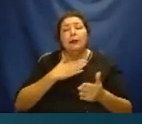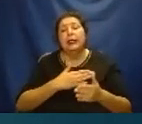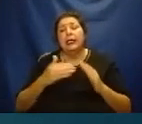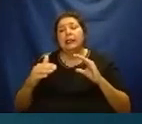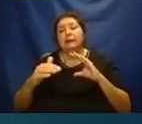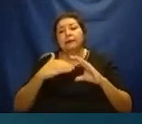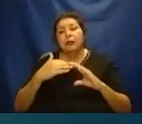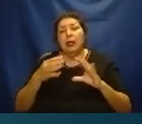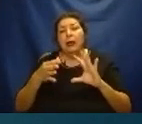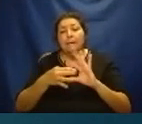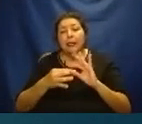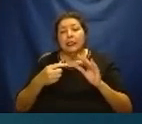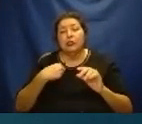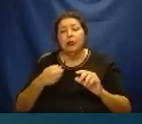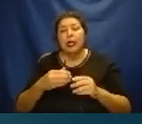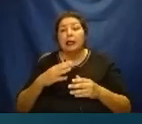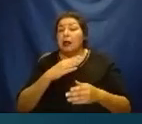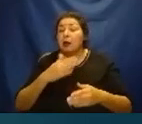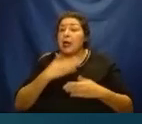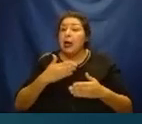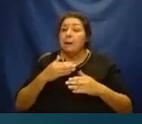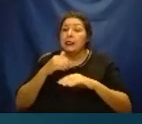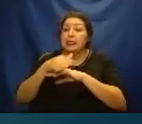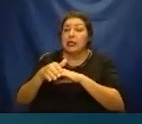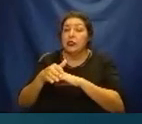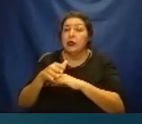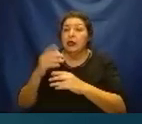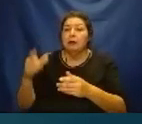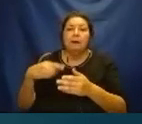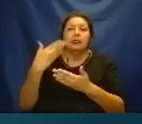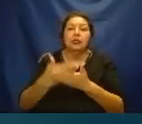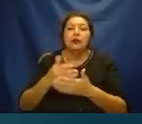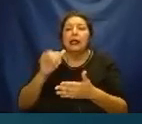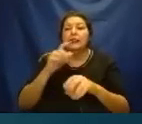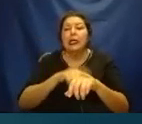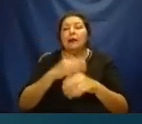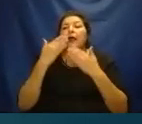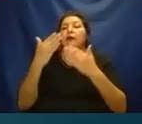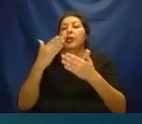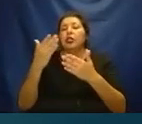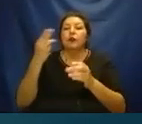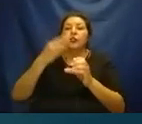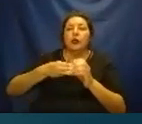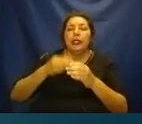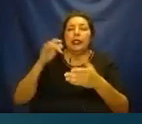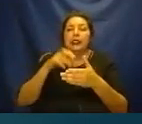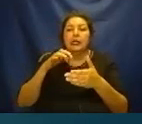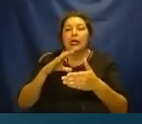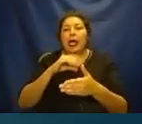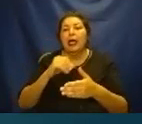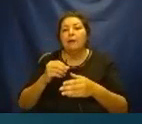and I'd be happy to provide that. And until that time, I thank you for joining us for this study, and